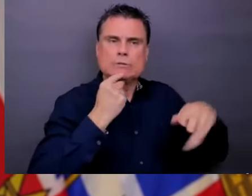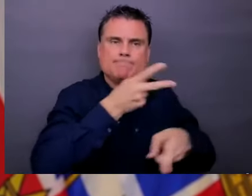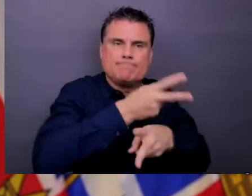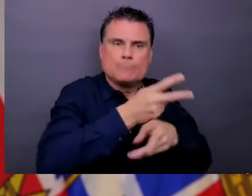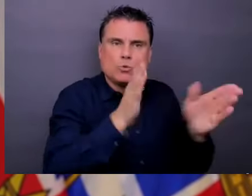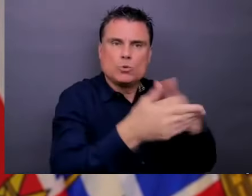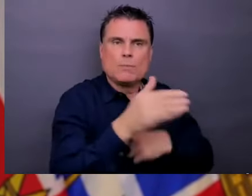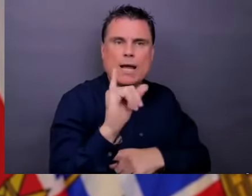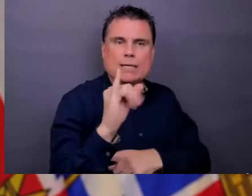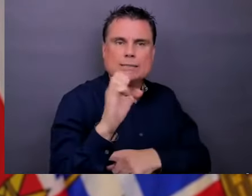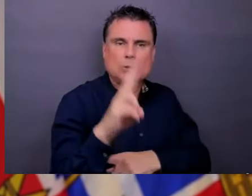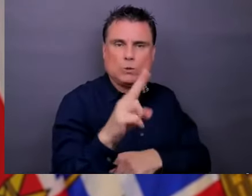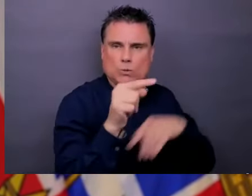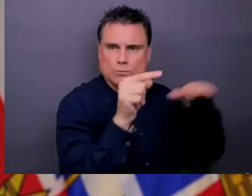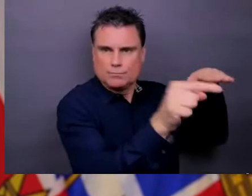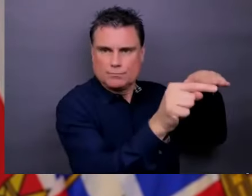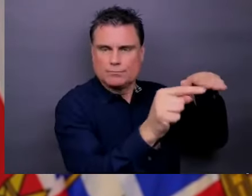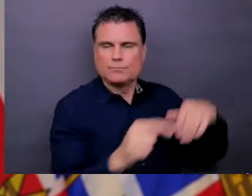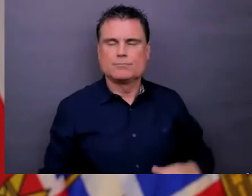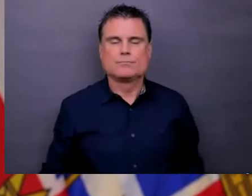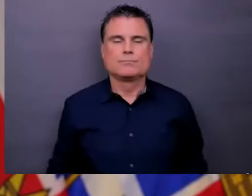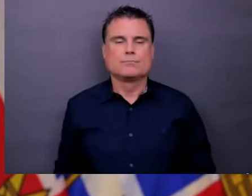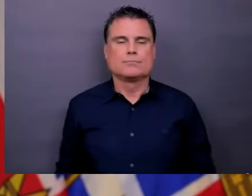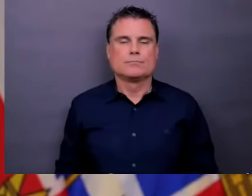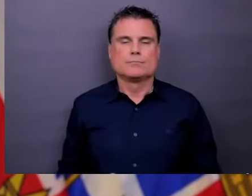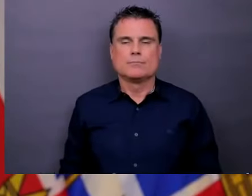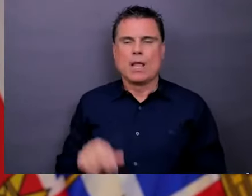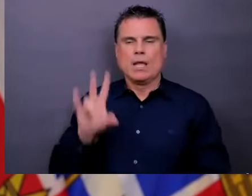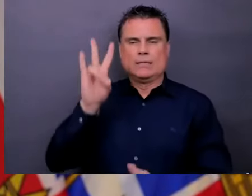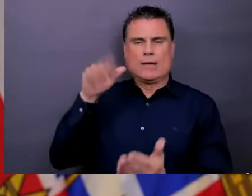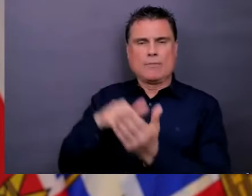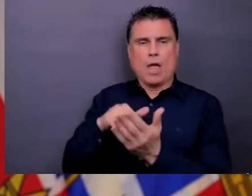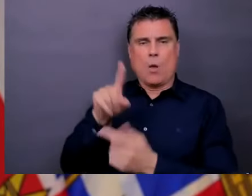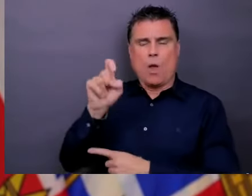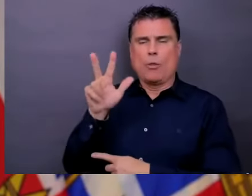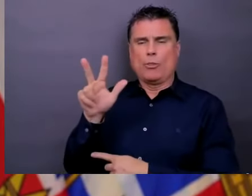7,136 people are under active public health monitoring, and